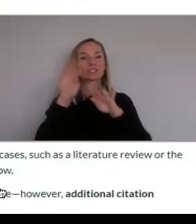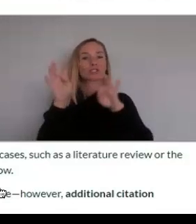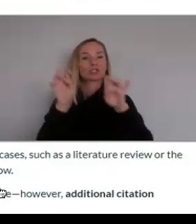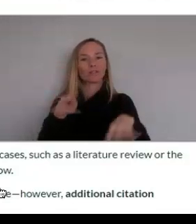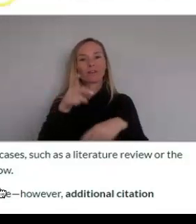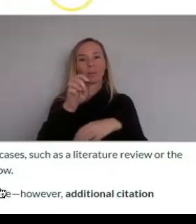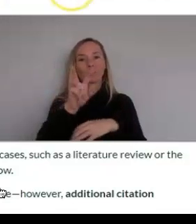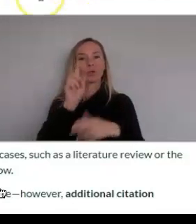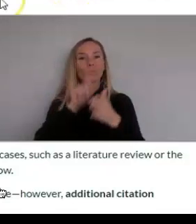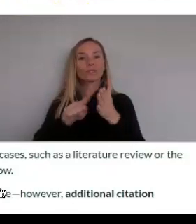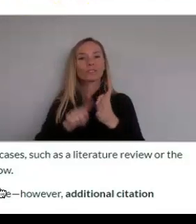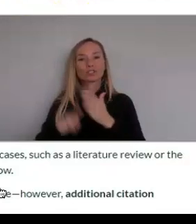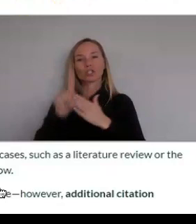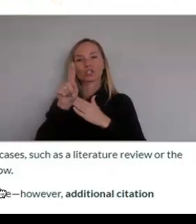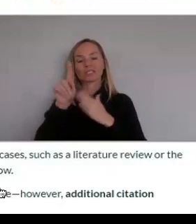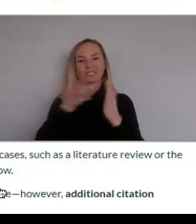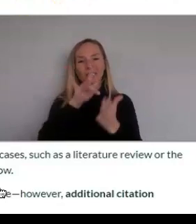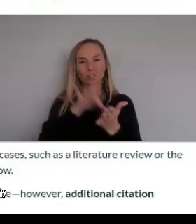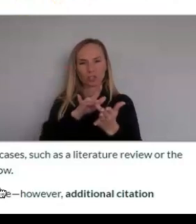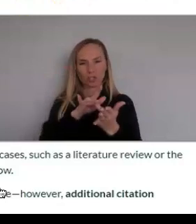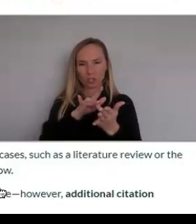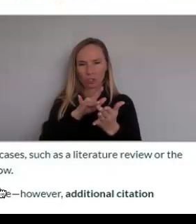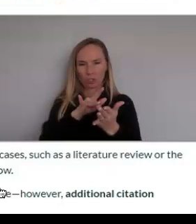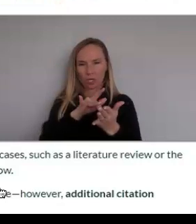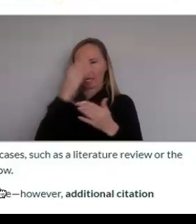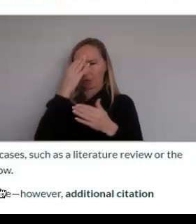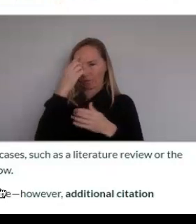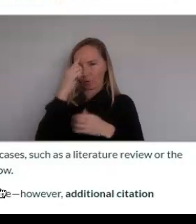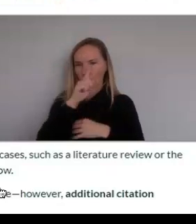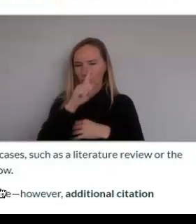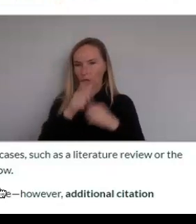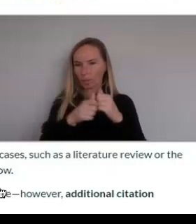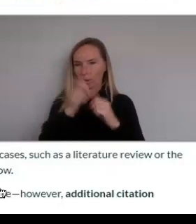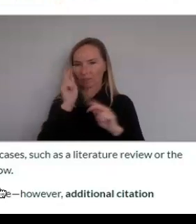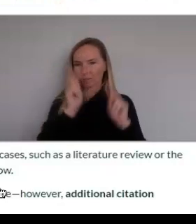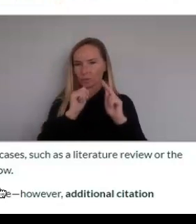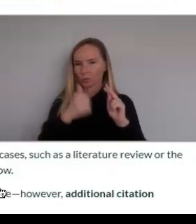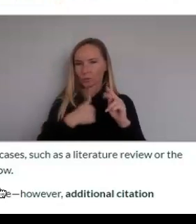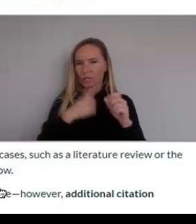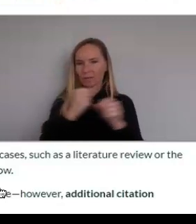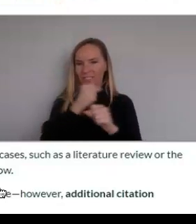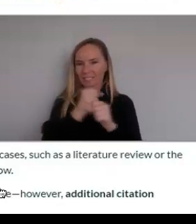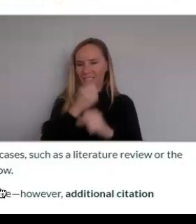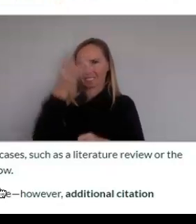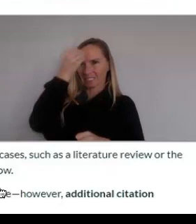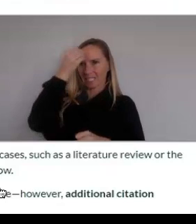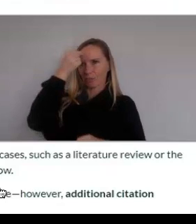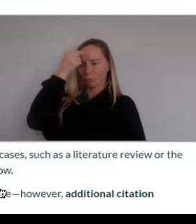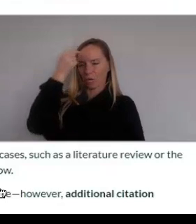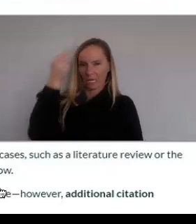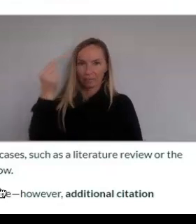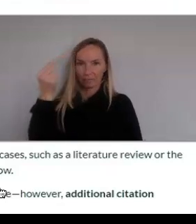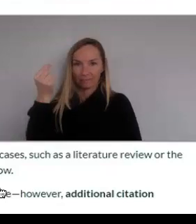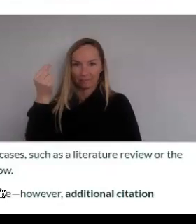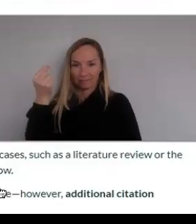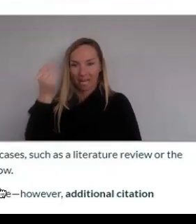Research Center, more than 50%. Now, I know for sure that most people do not have statistics embedded in their brains. So